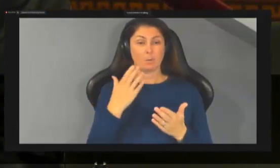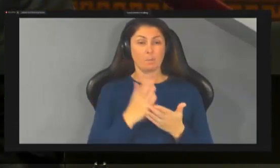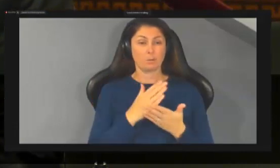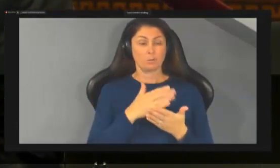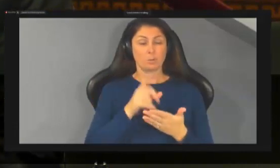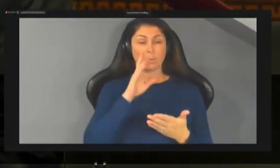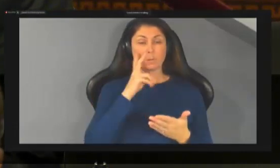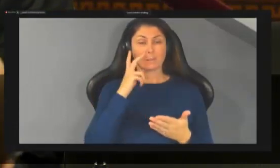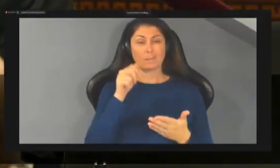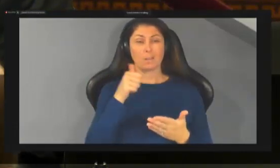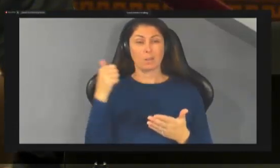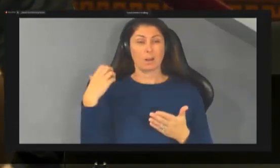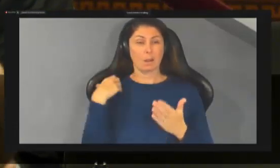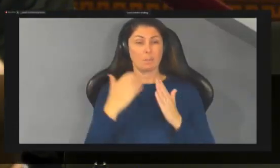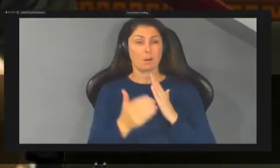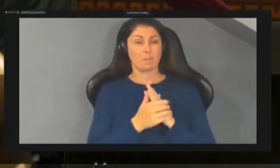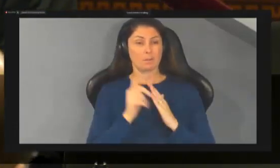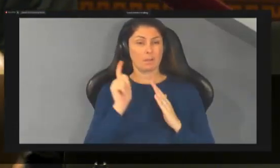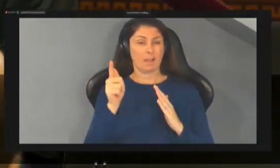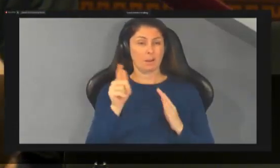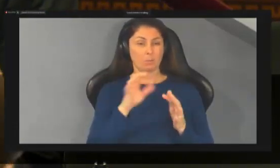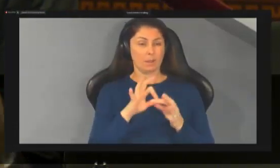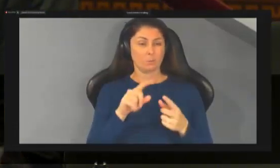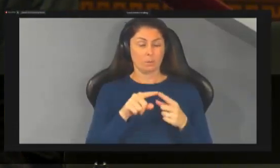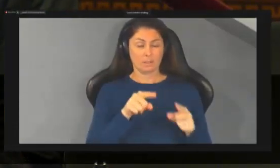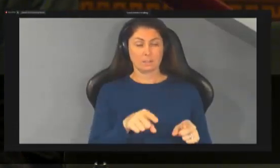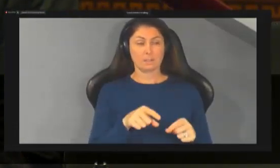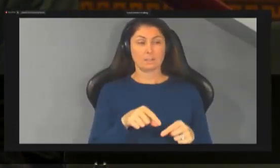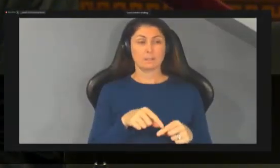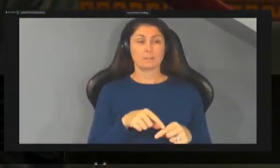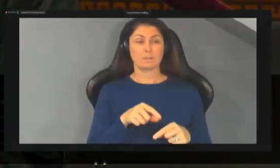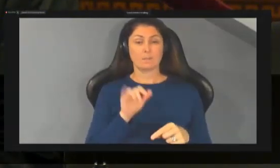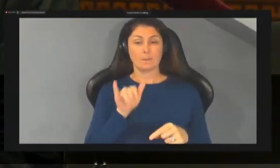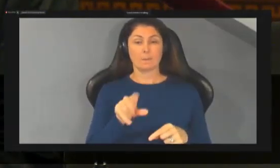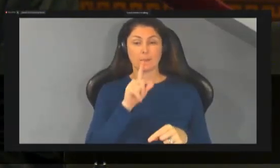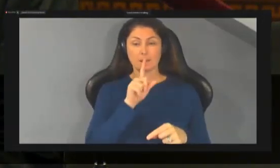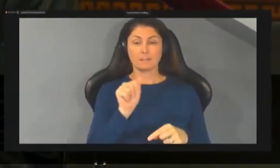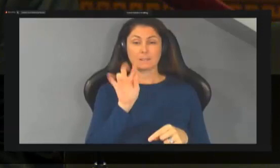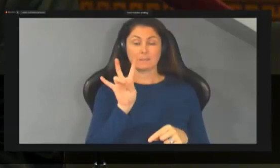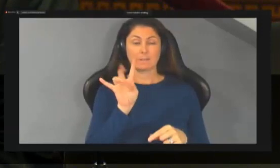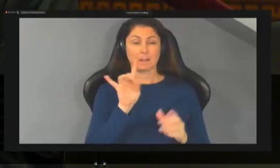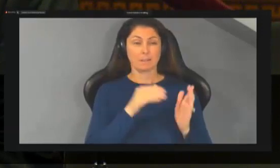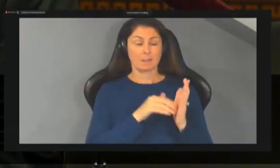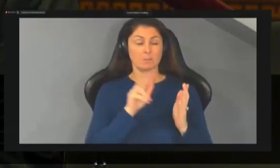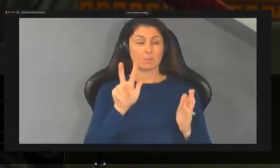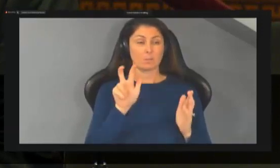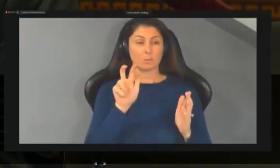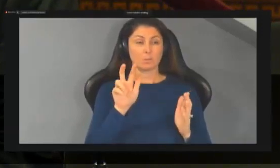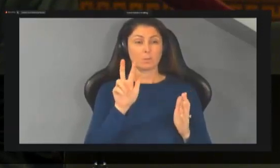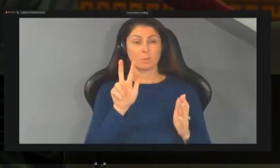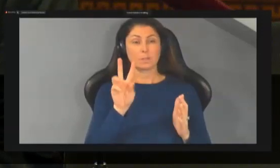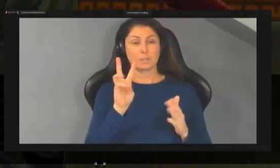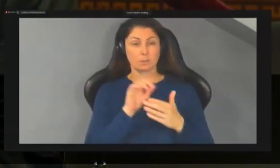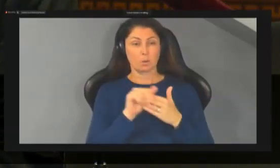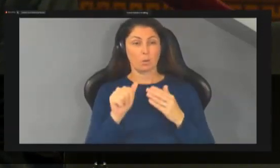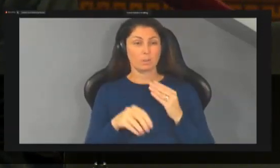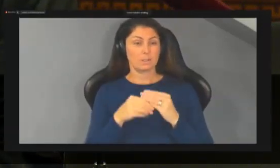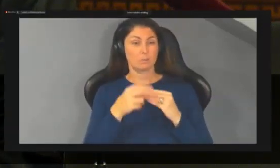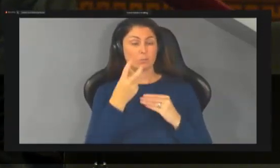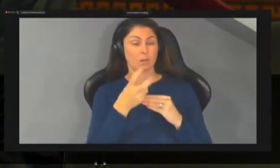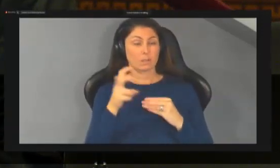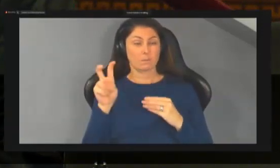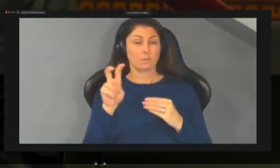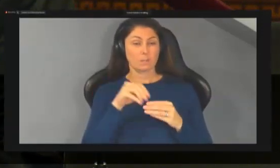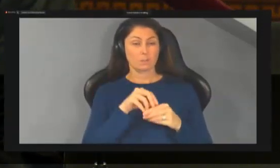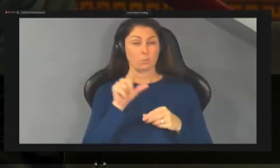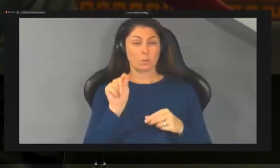capital amendment later on related to this. That is a $78,036 additional transferred out in